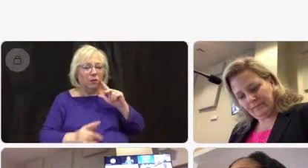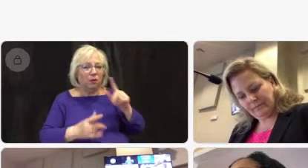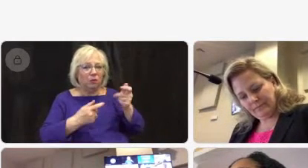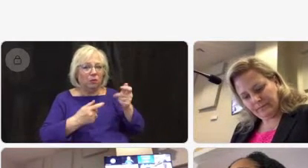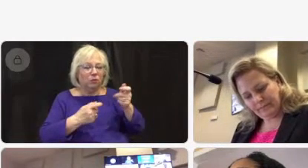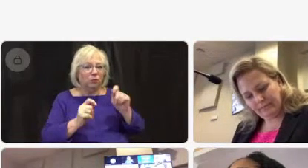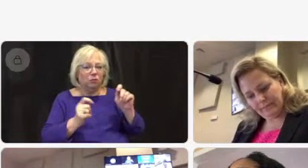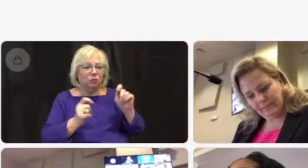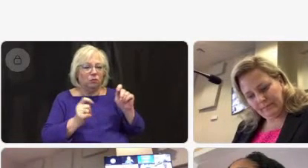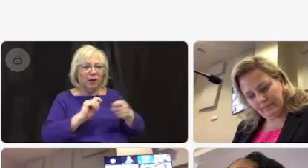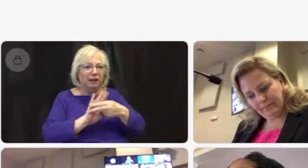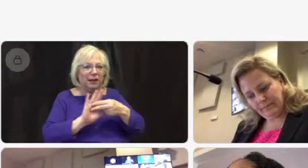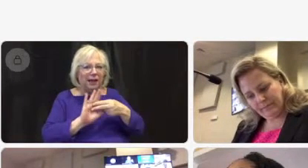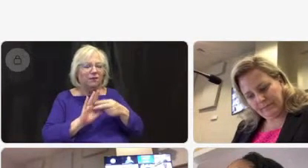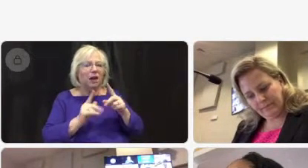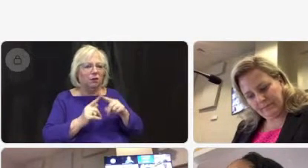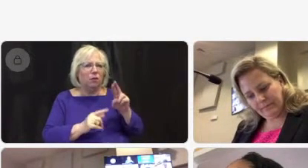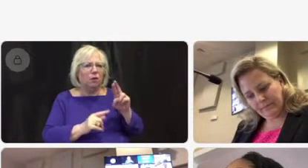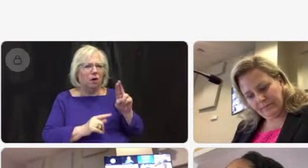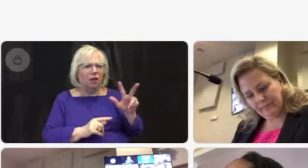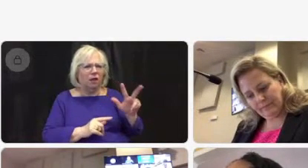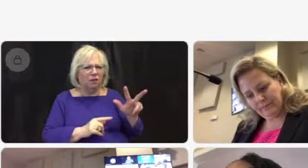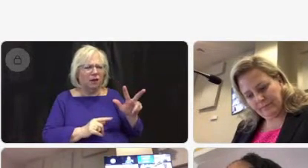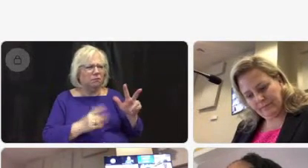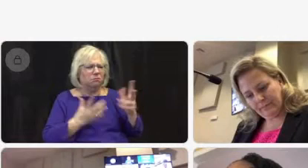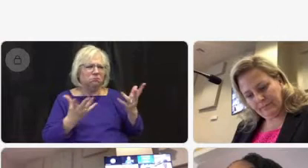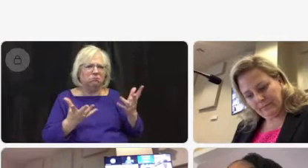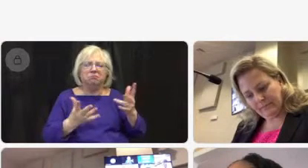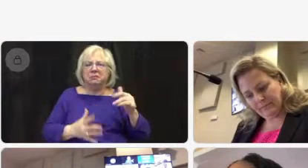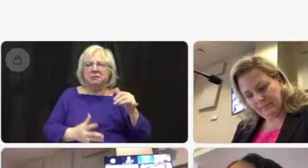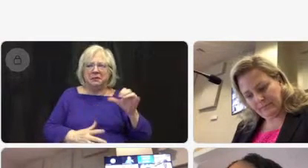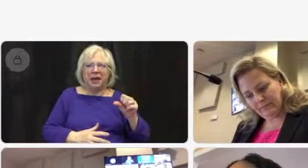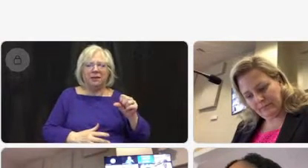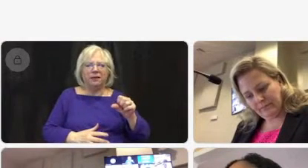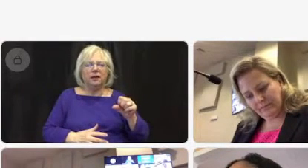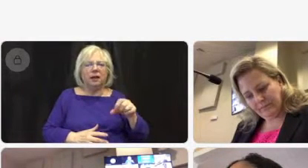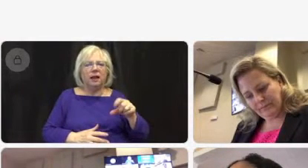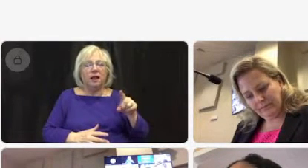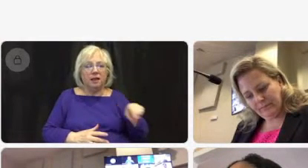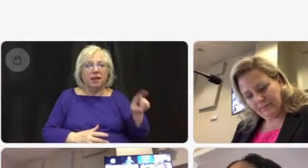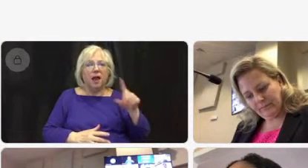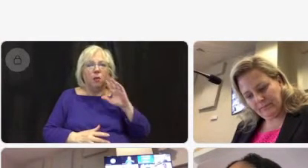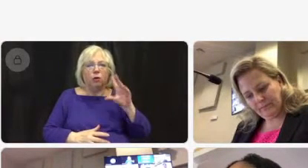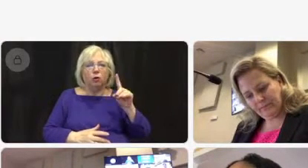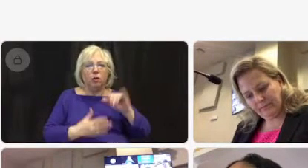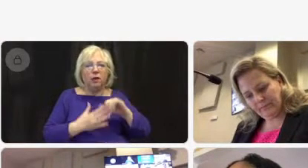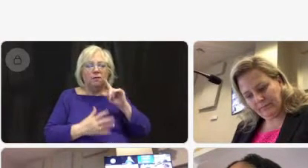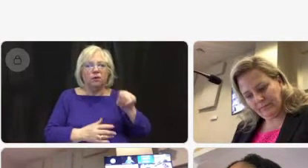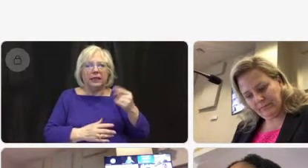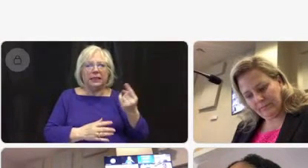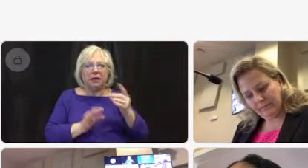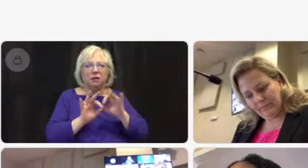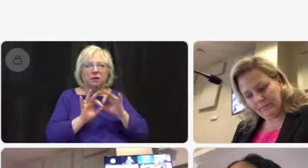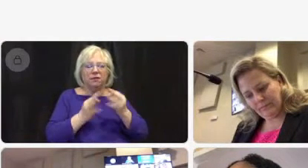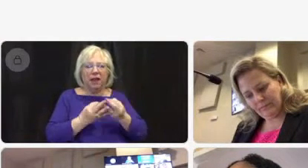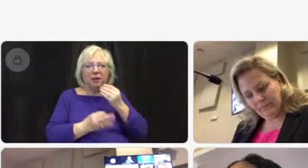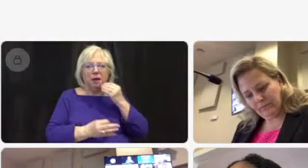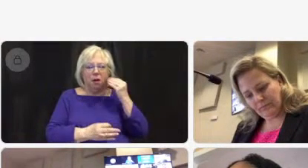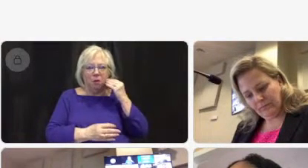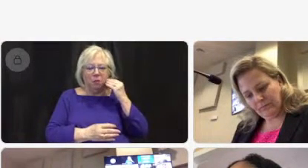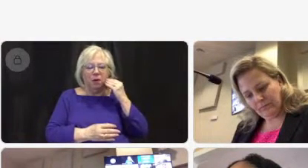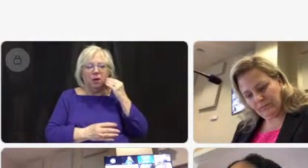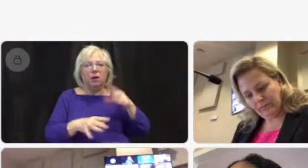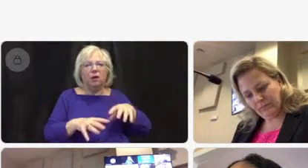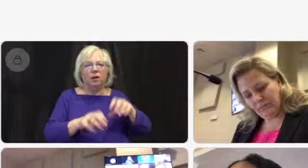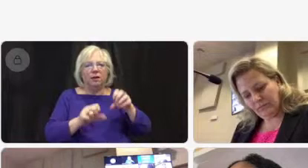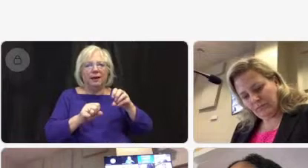reclassify it to R3. Yes, they are going to do that for single-family residents. So they're taking that and